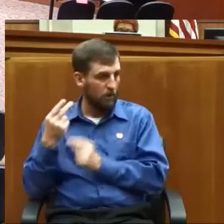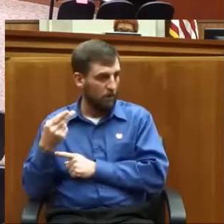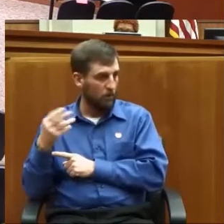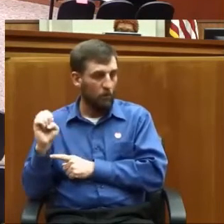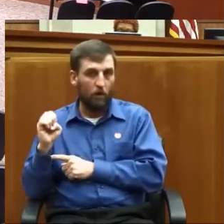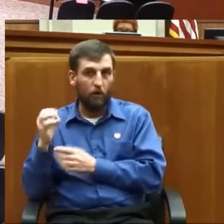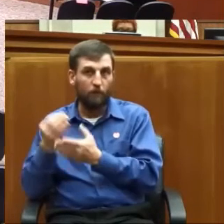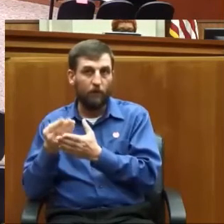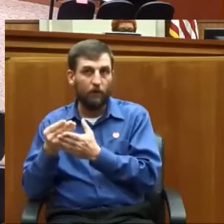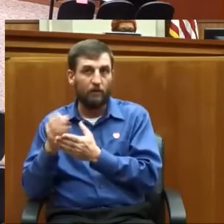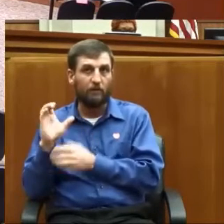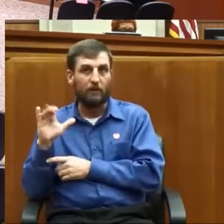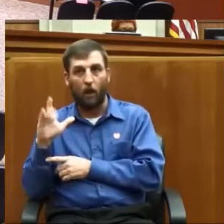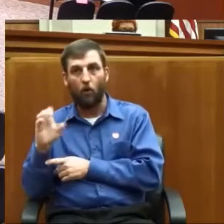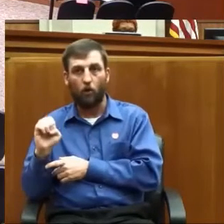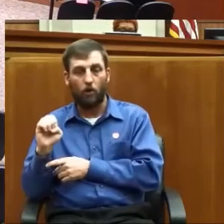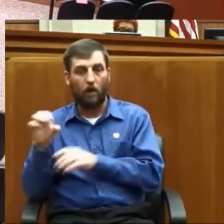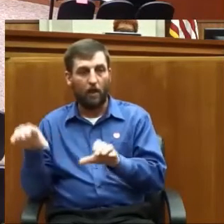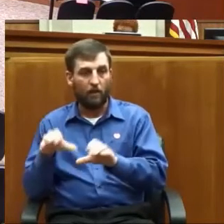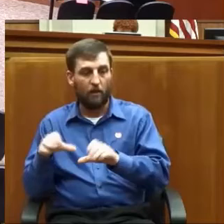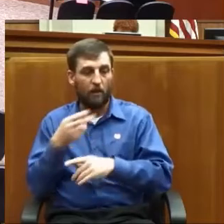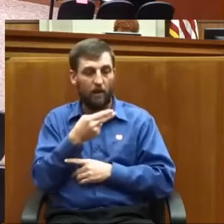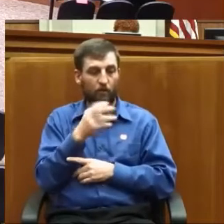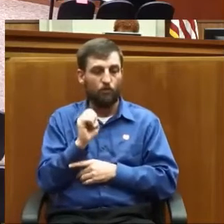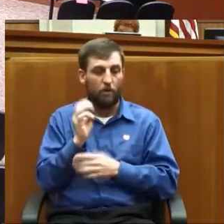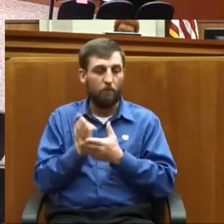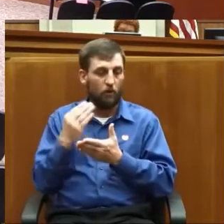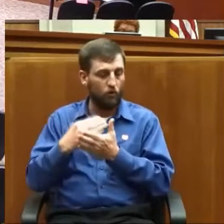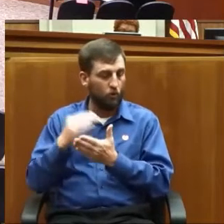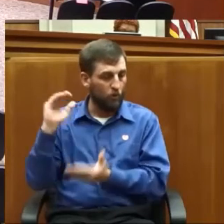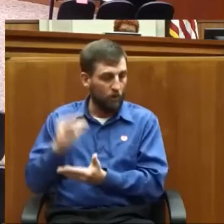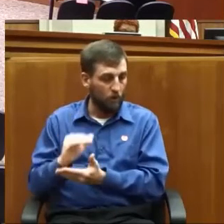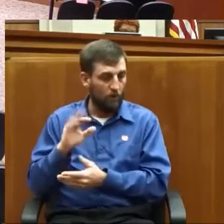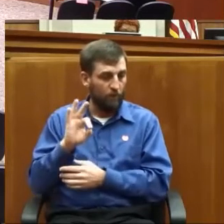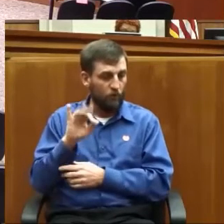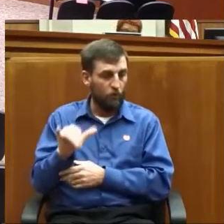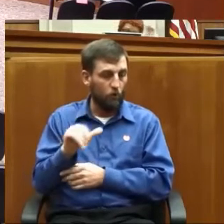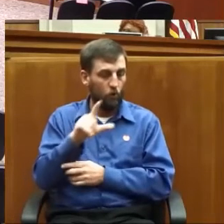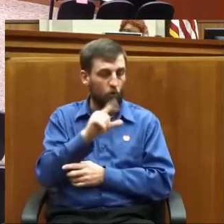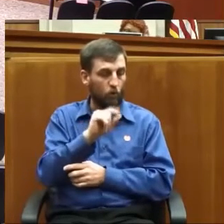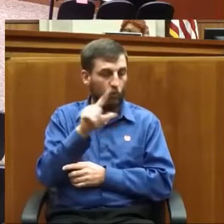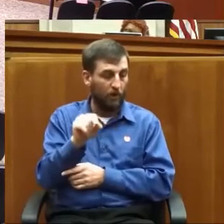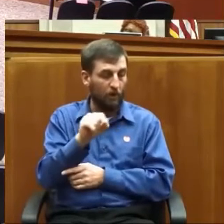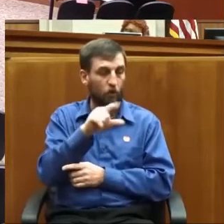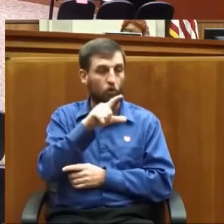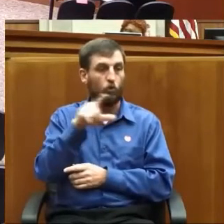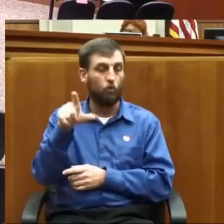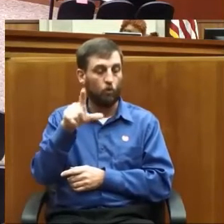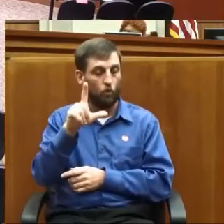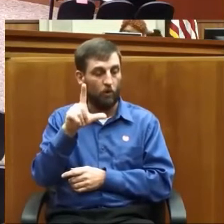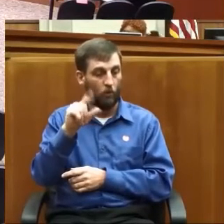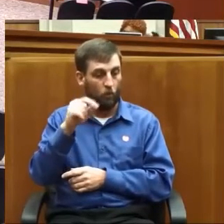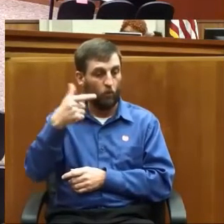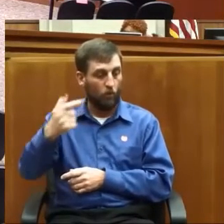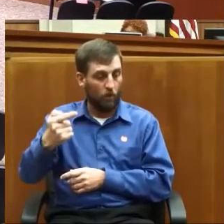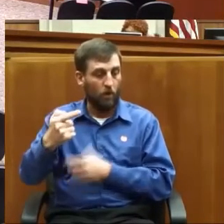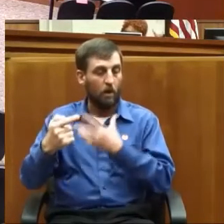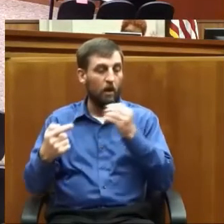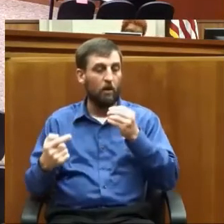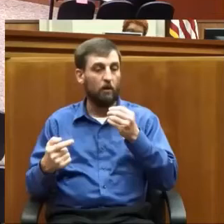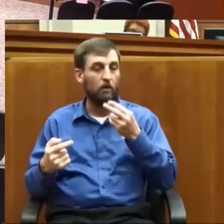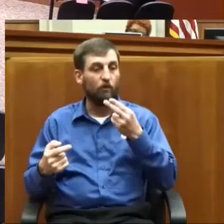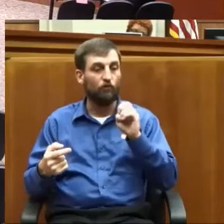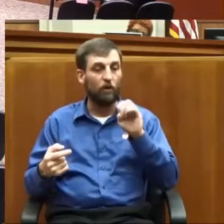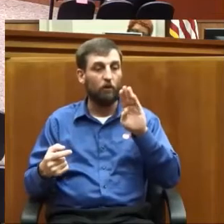of HE funding cycle activities, the HE budget reduction for fiscal year 2020-21, and the HE budget